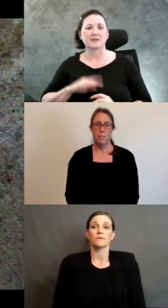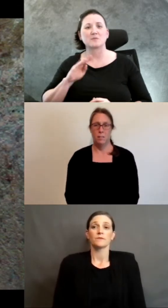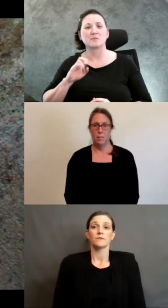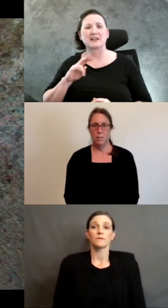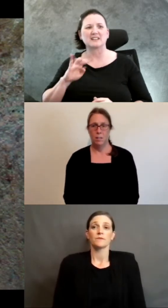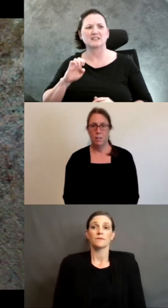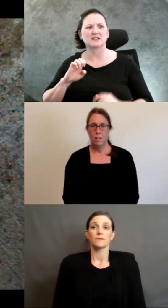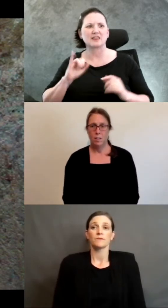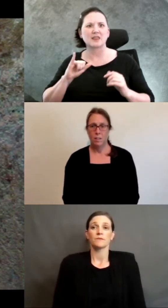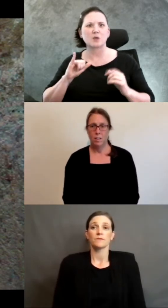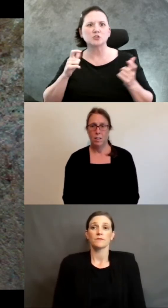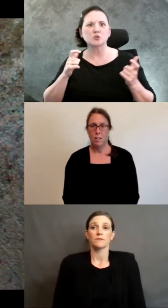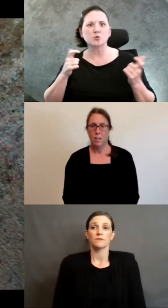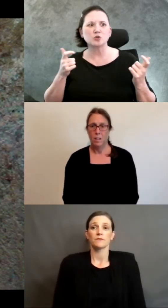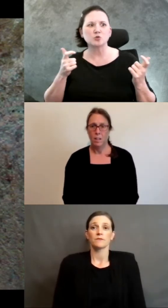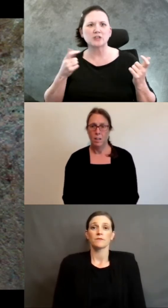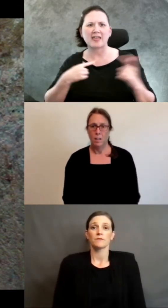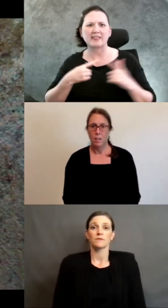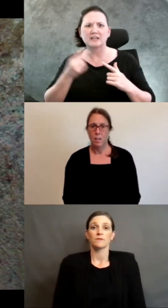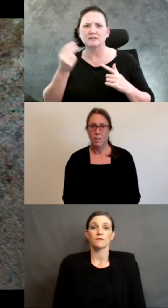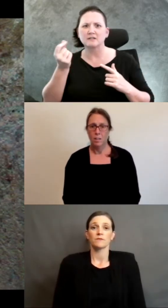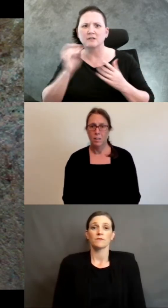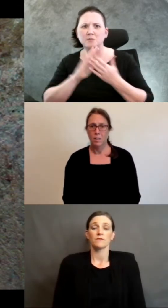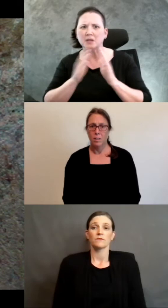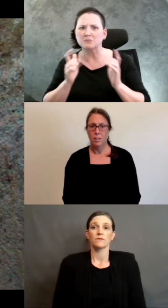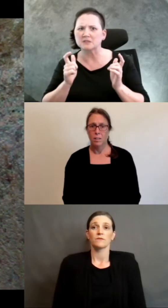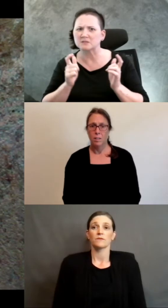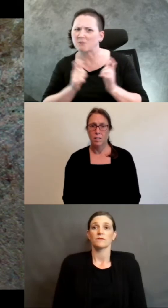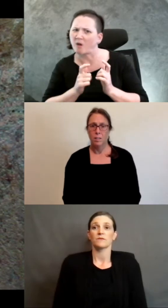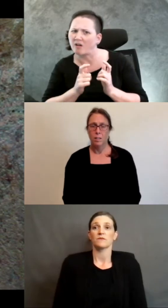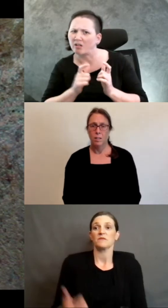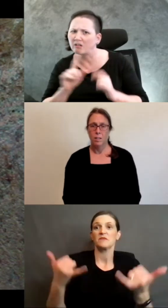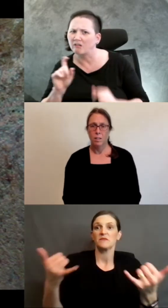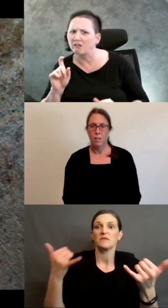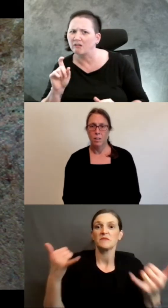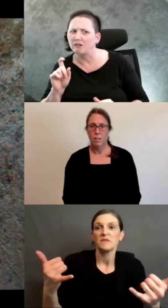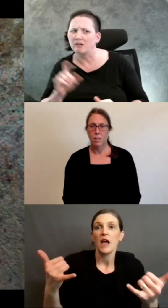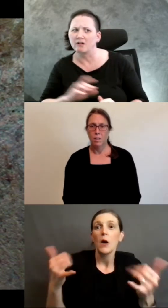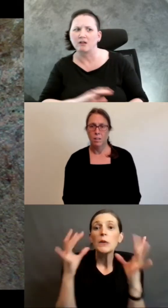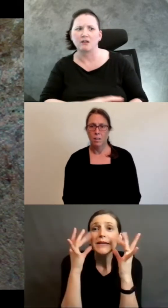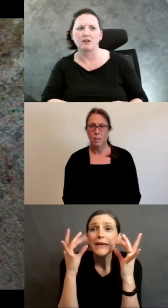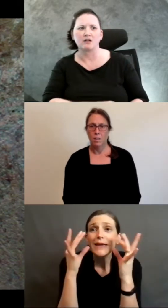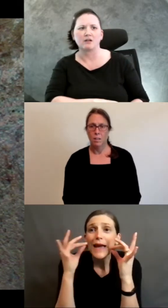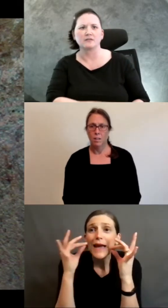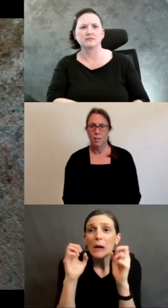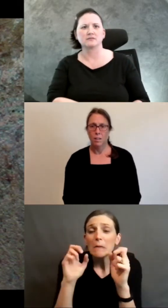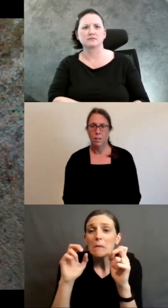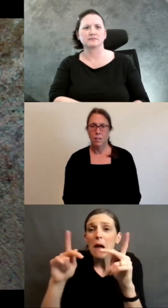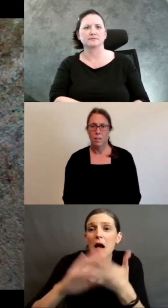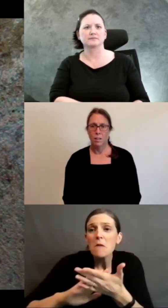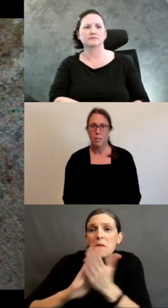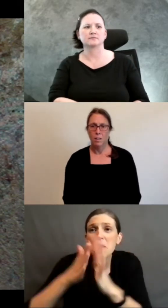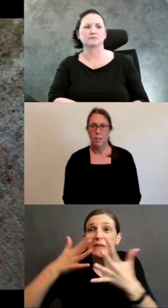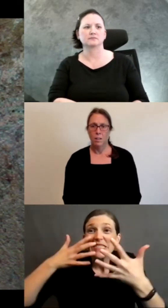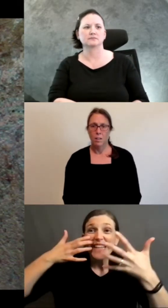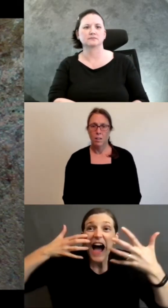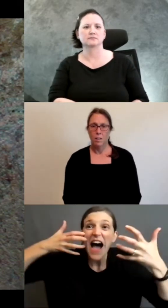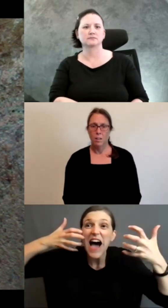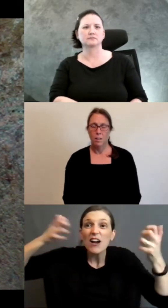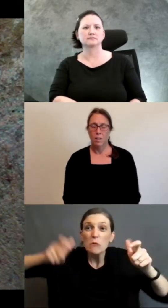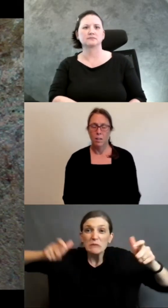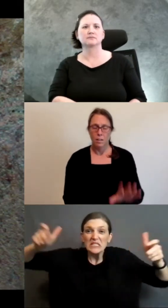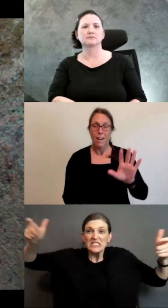small? Behind them, the cub has returned to its original size. I said shut the